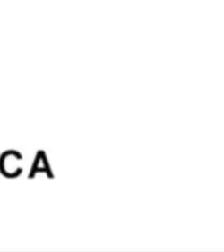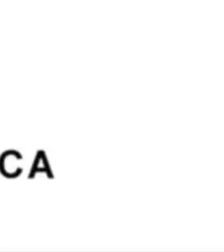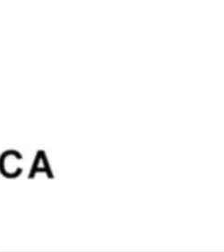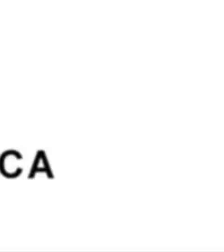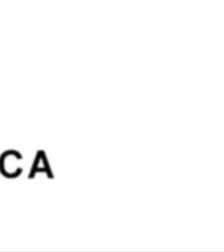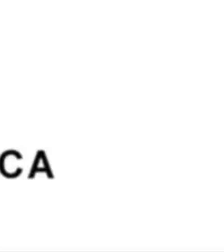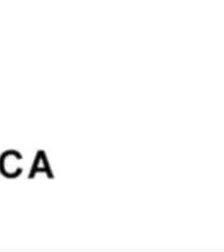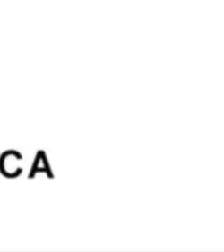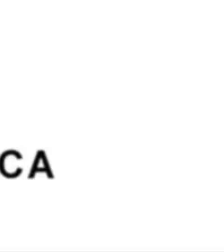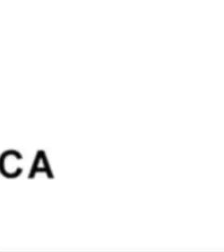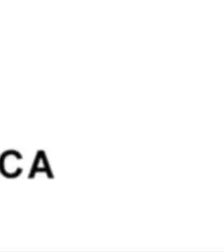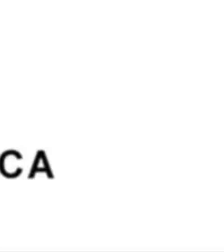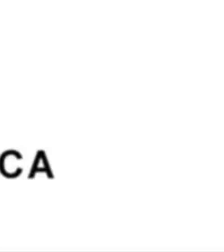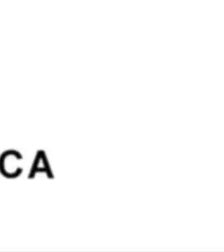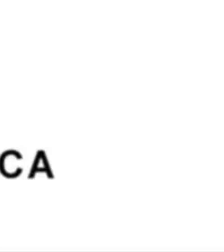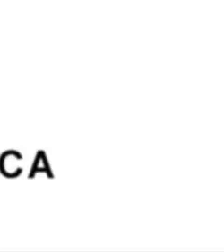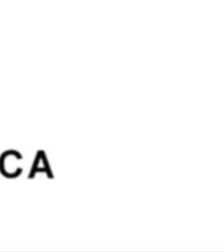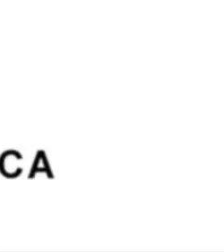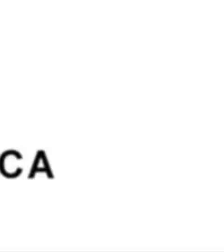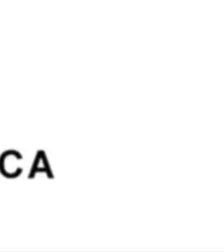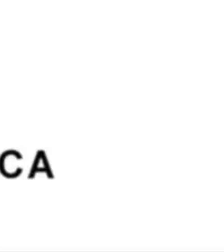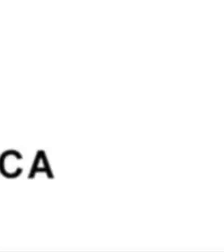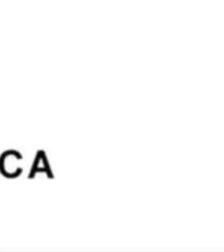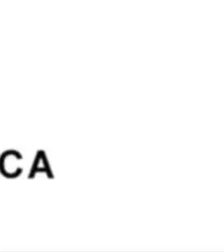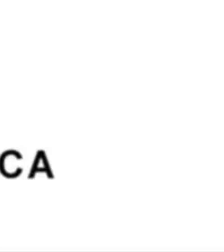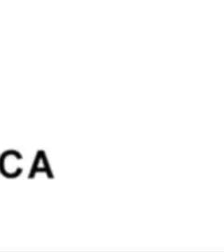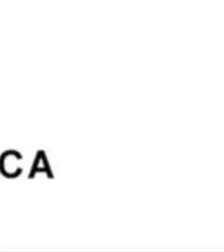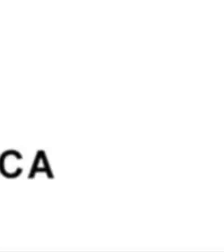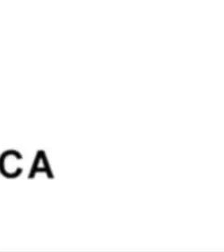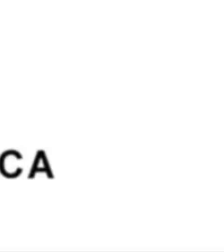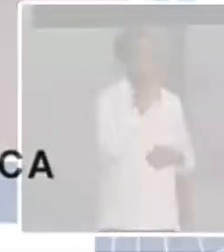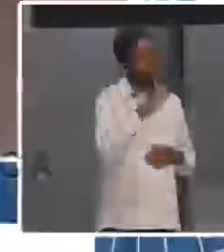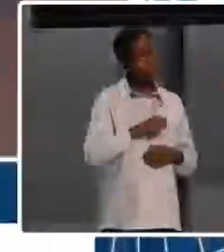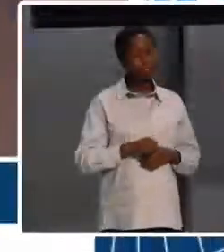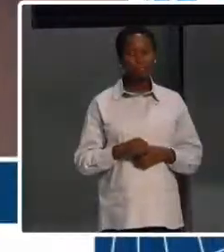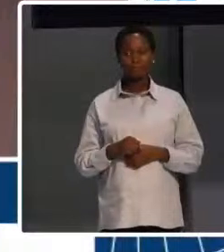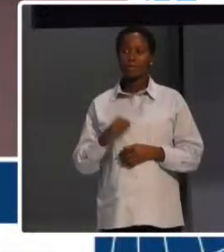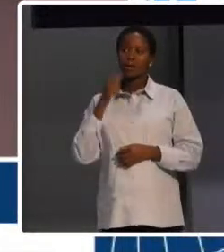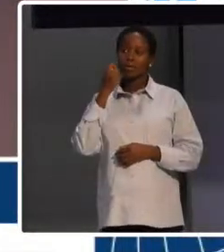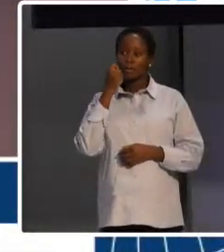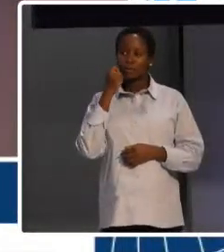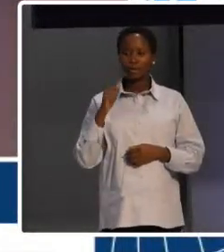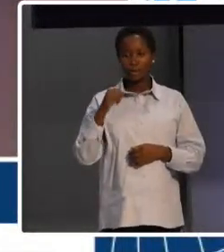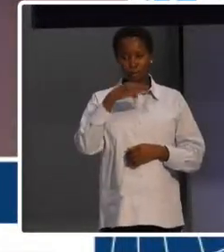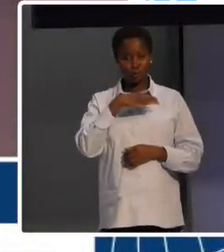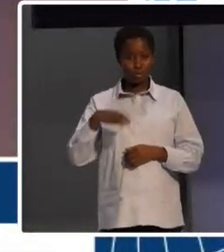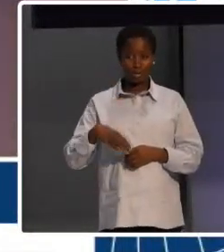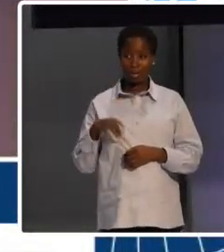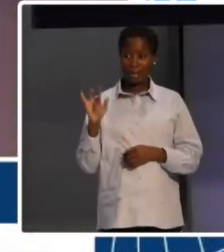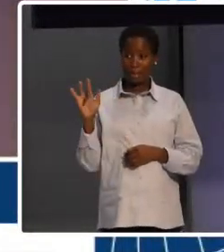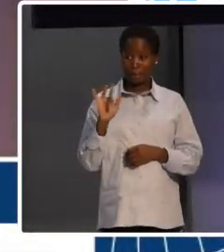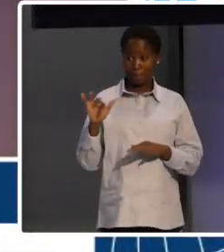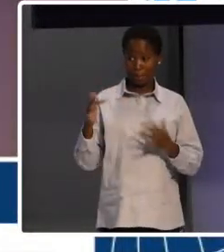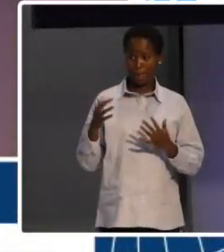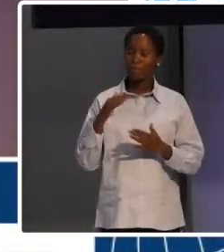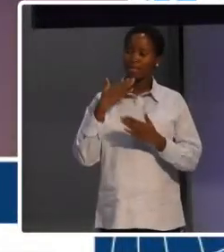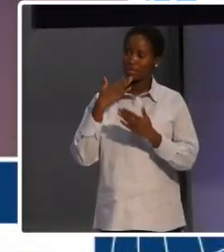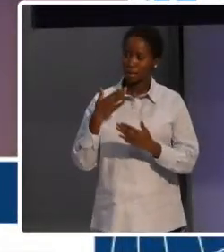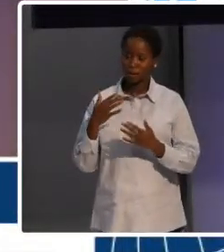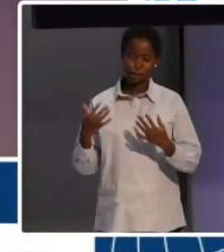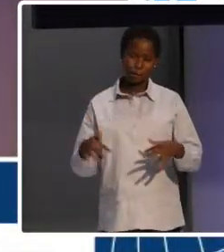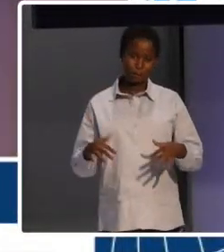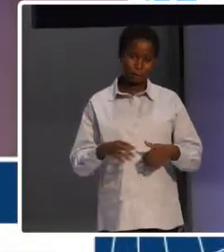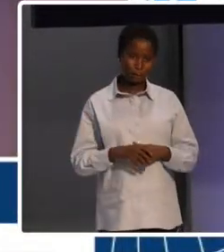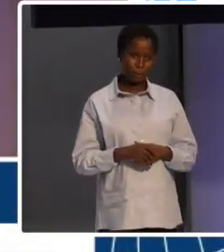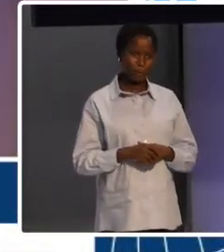Mr. Minister Motsoaledi, thank you very much. Mr. President, in your absence, thank you very much. In